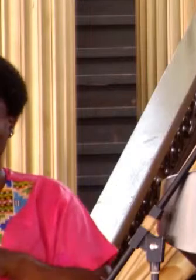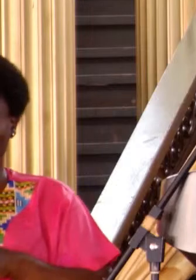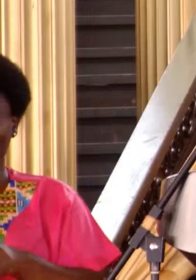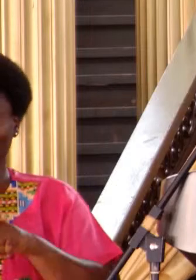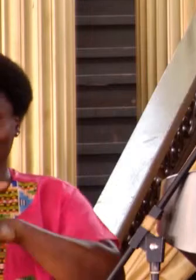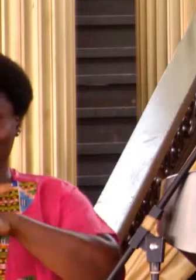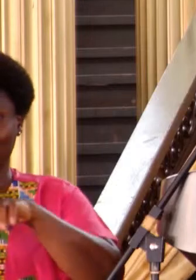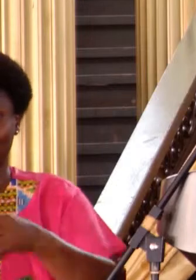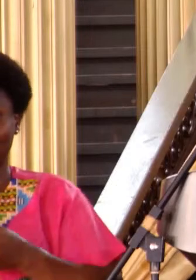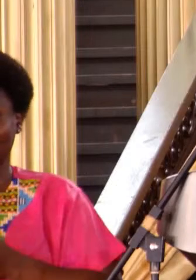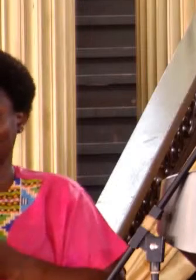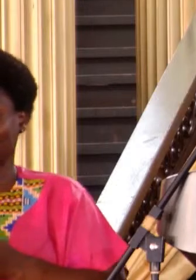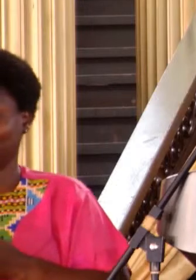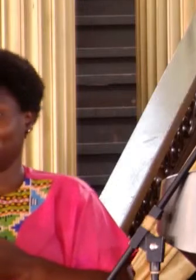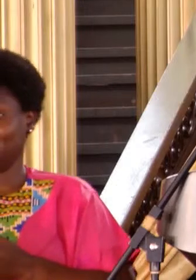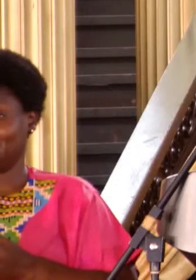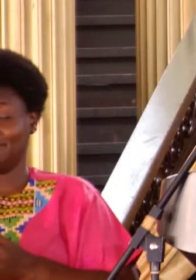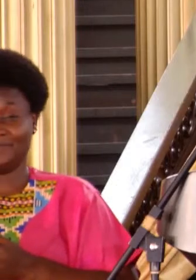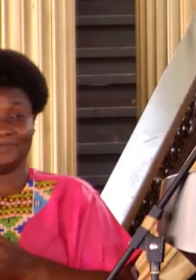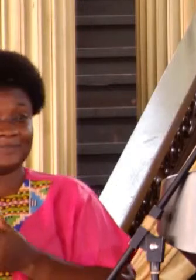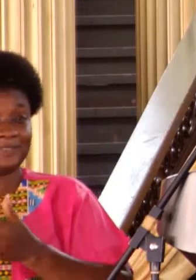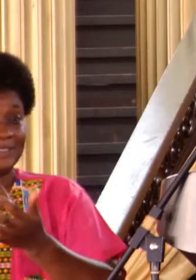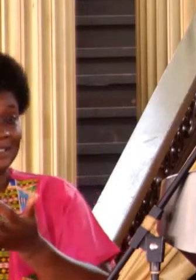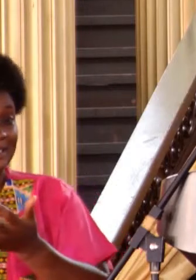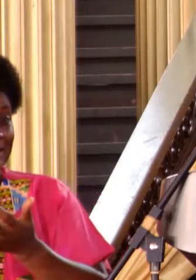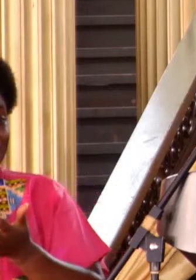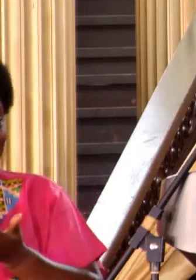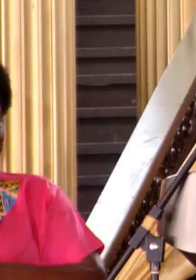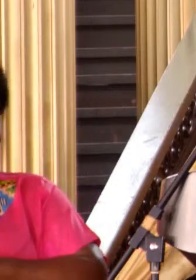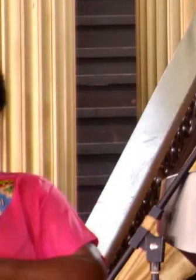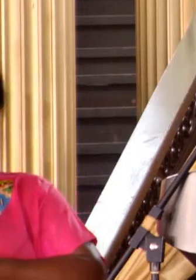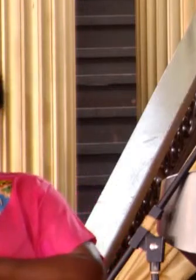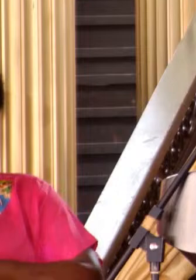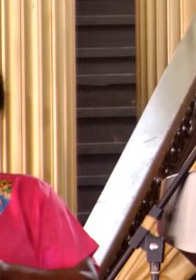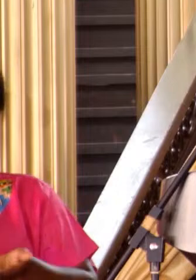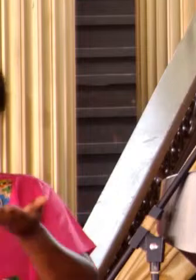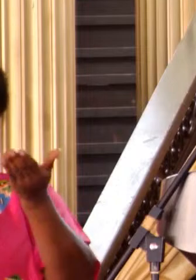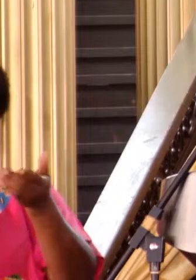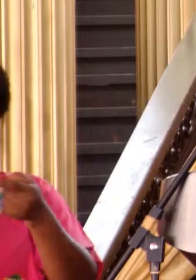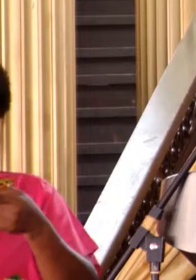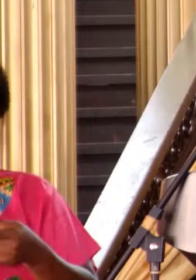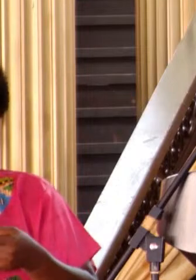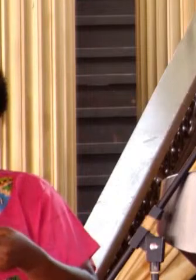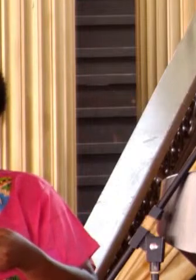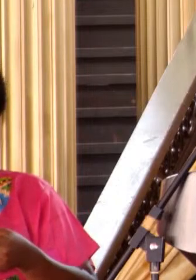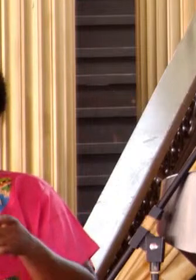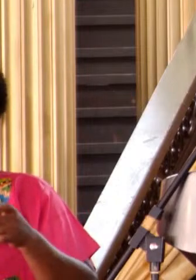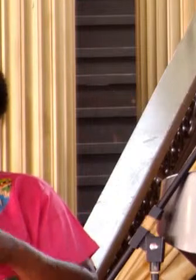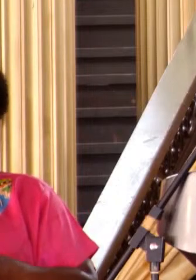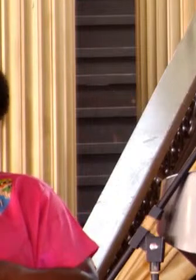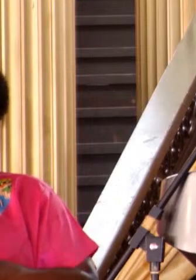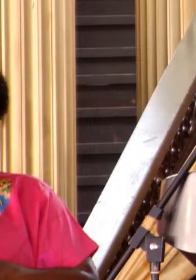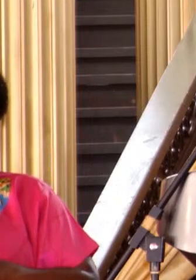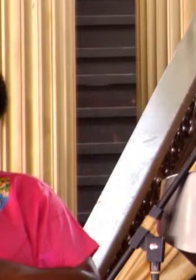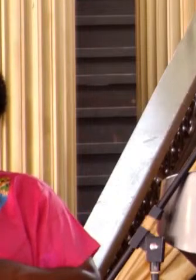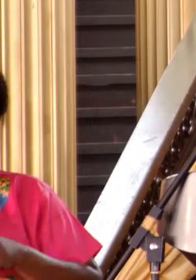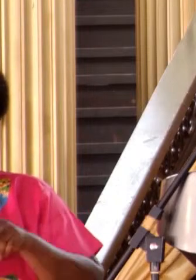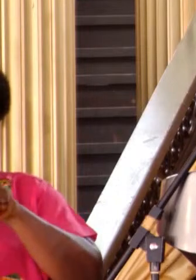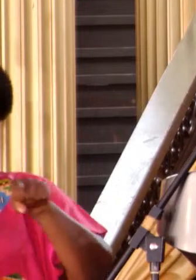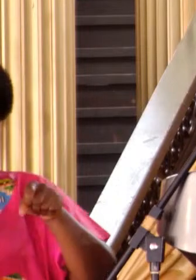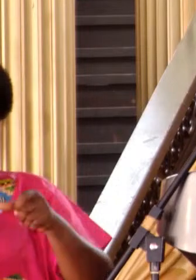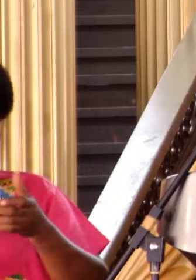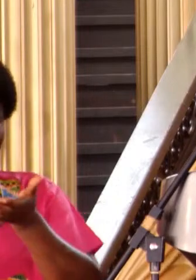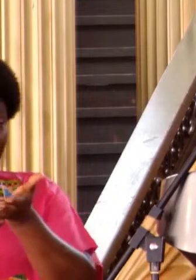called. You will stand to be presented by the dean. When your degrees are conferred by the member